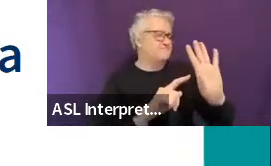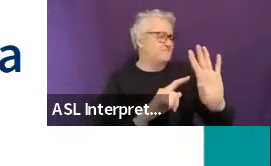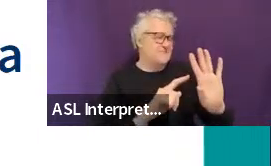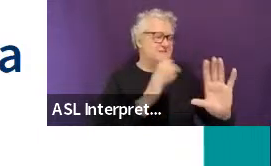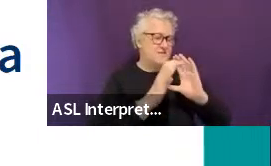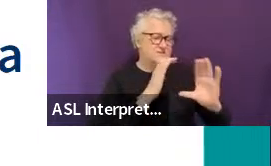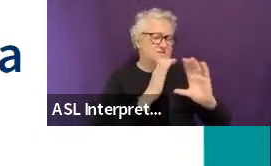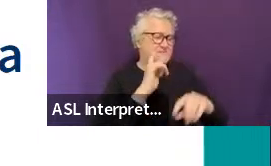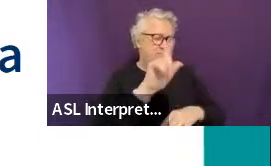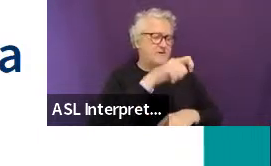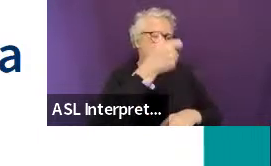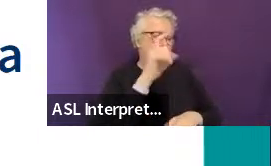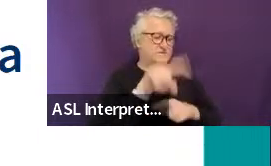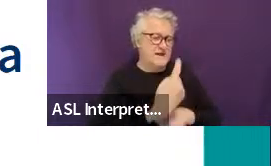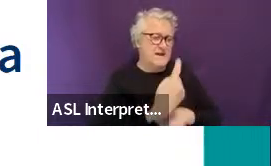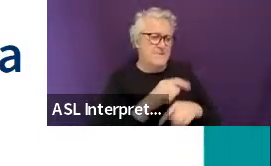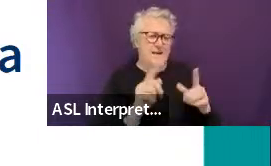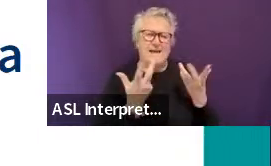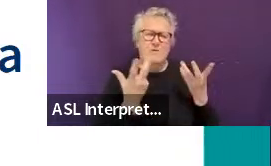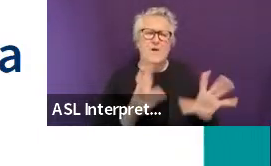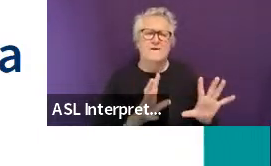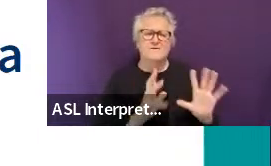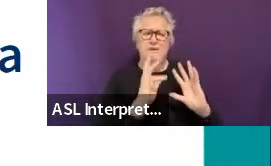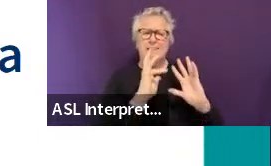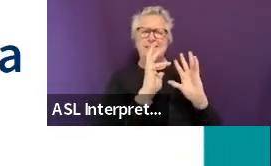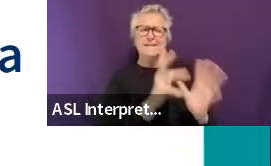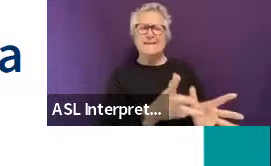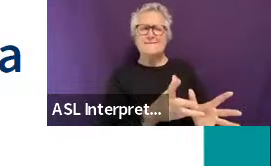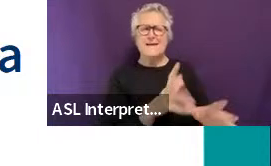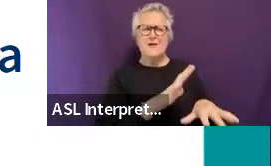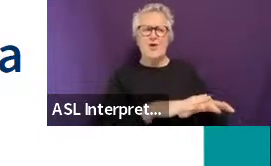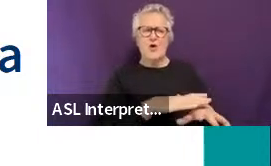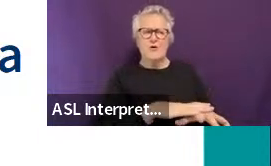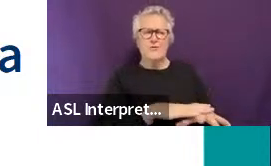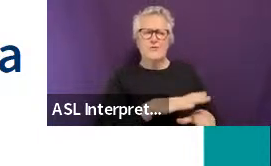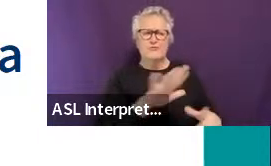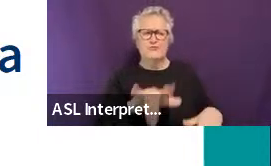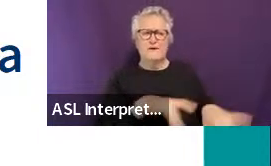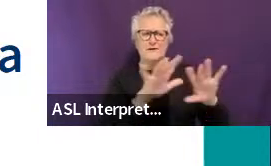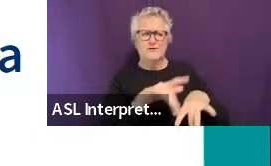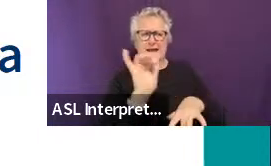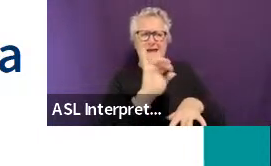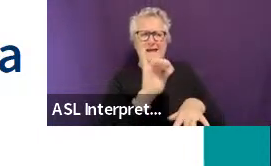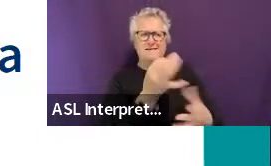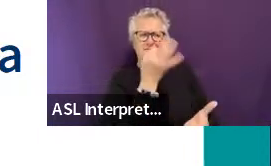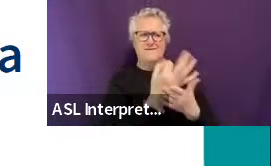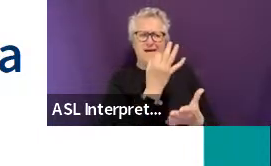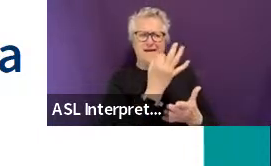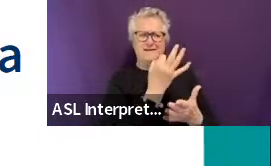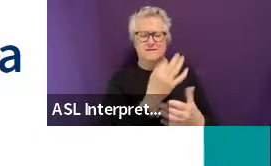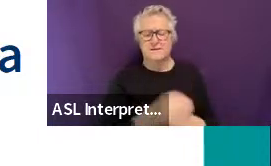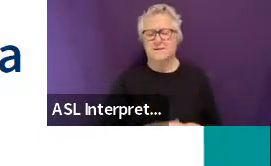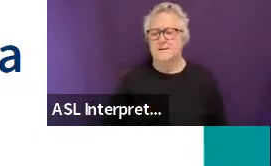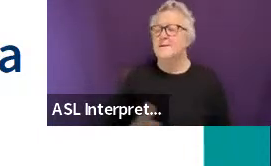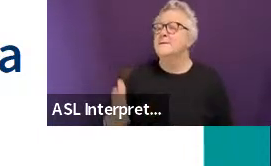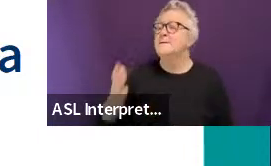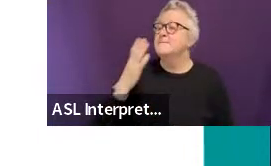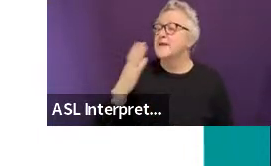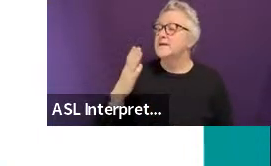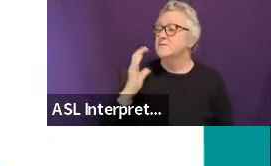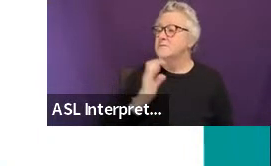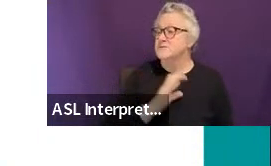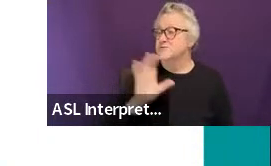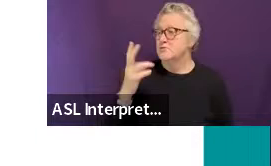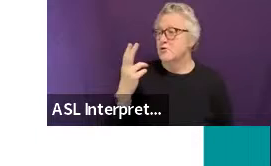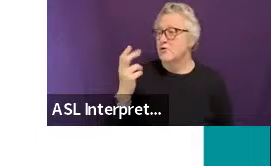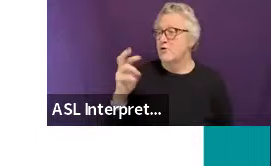didn't want that to just be left on the record as if that was fact. Thank you. Thank you, Commissioner Hardesty.